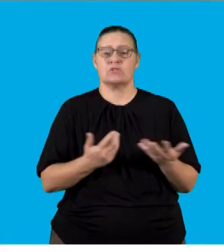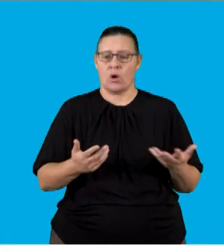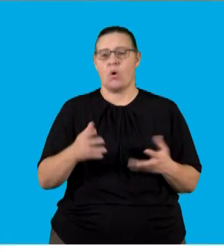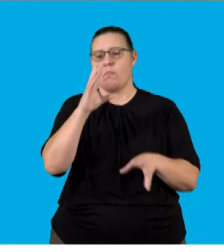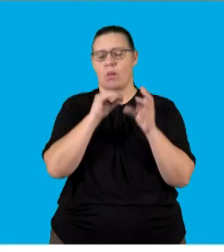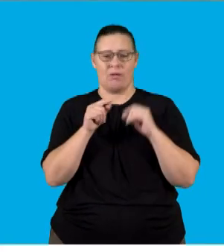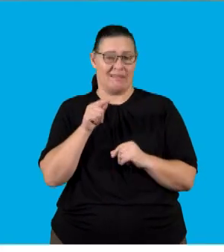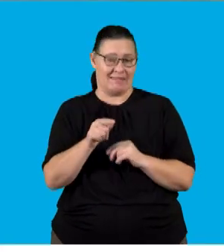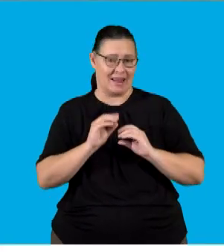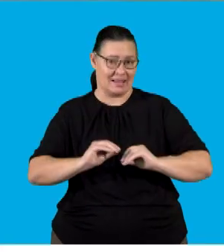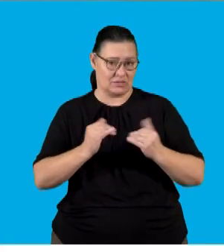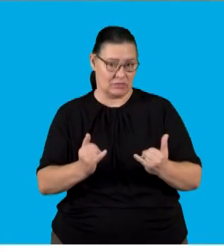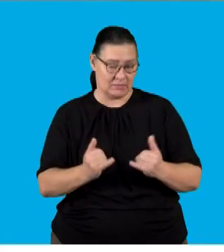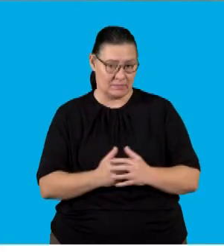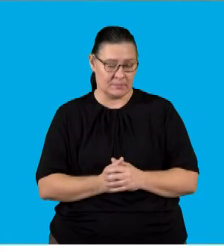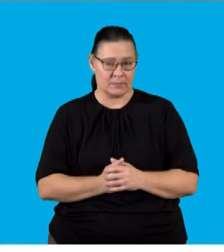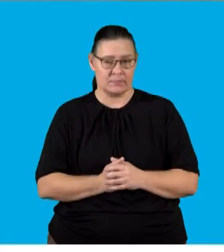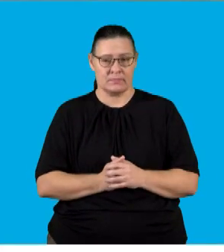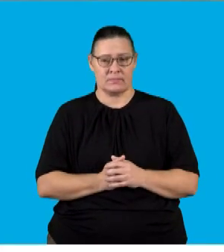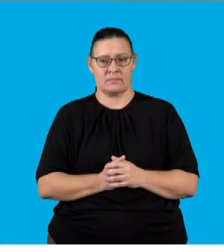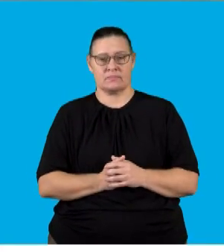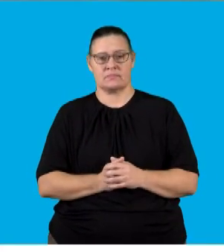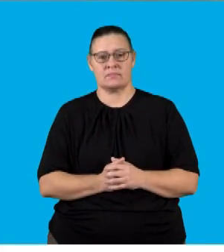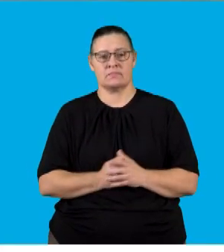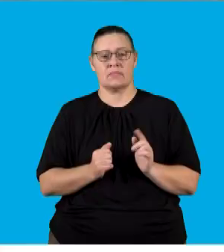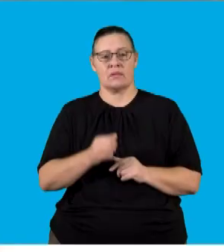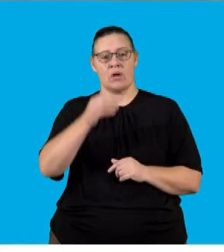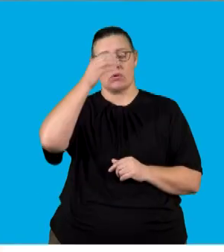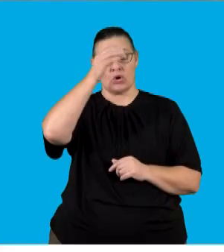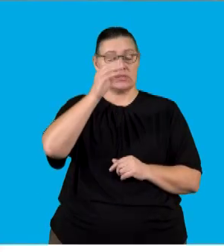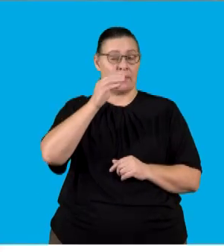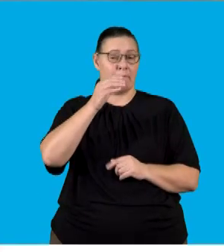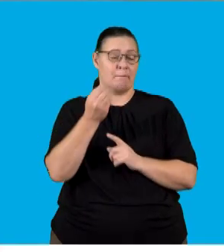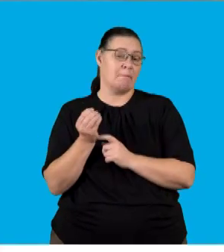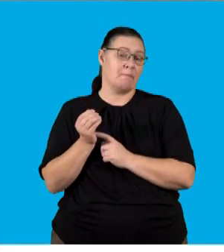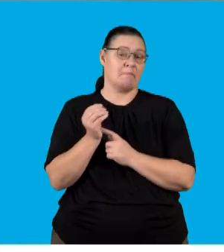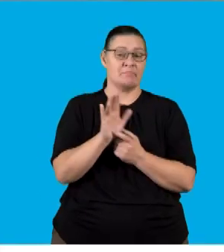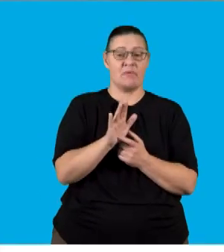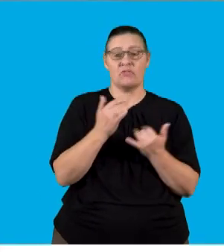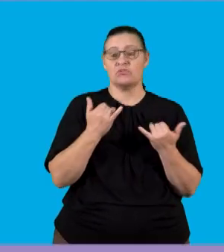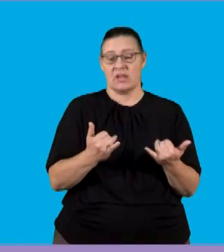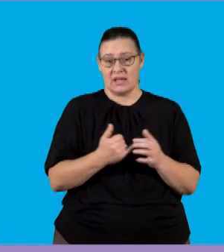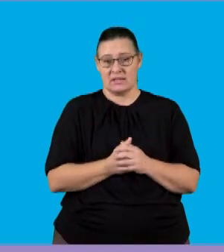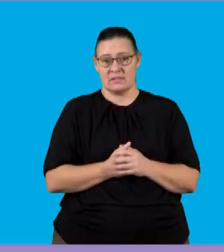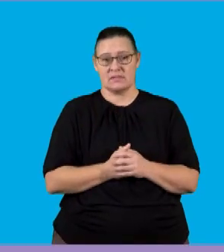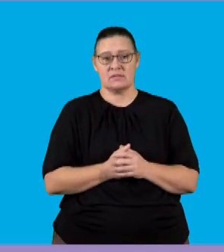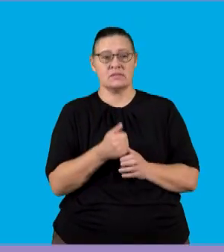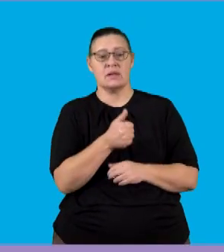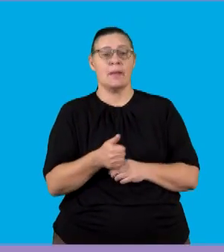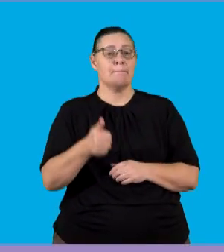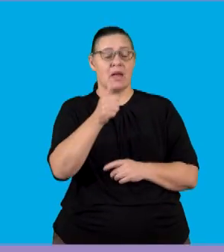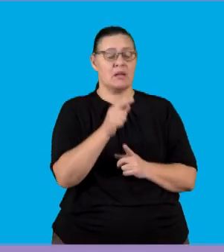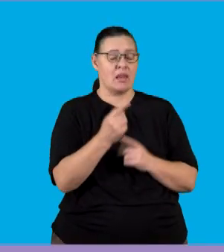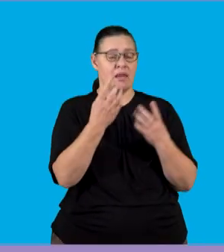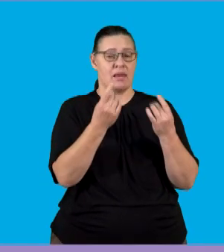or learning about in this lesson today. Let's move on to the concept map for our lesson today. Of course, the main